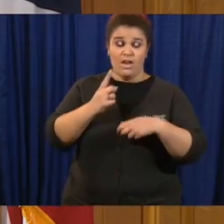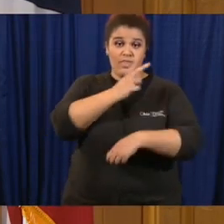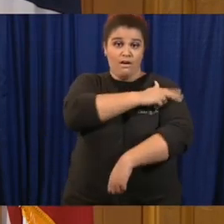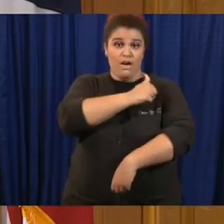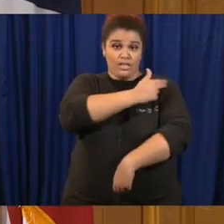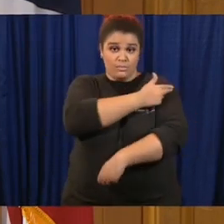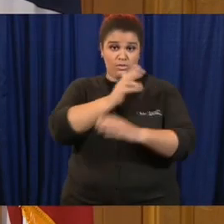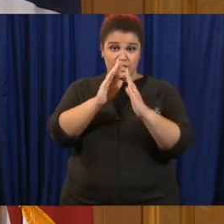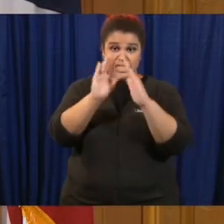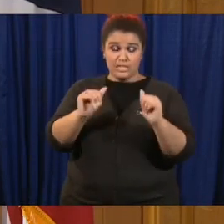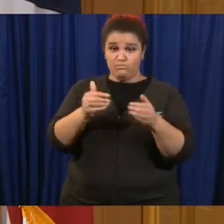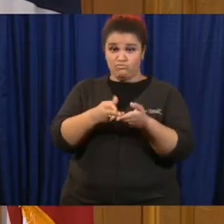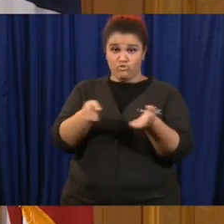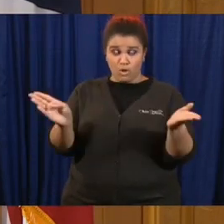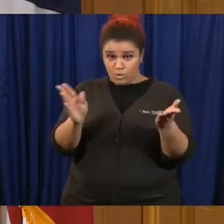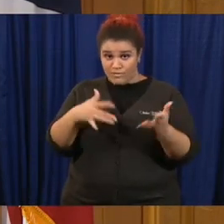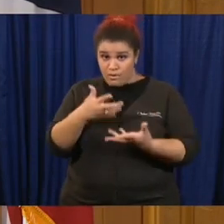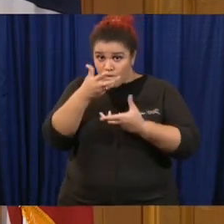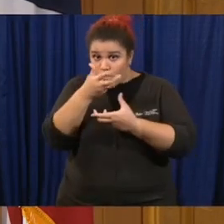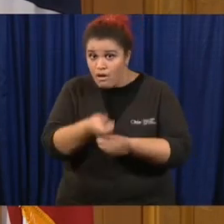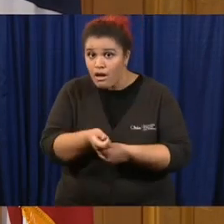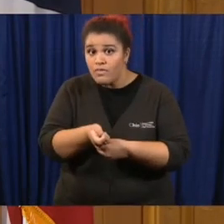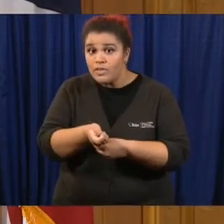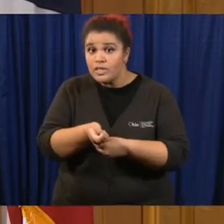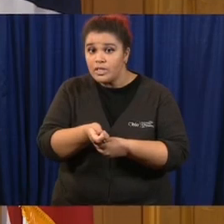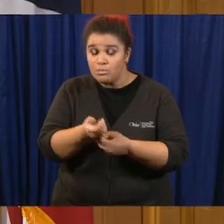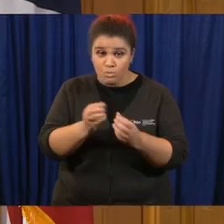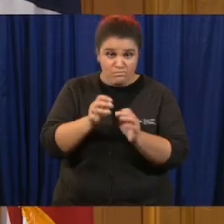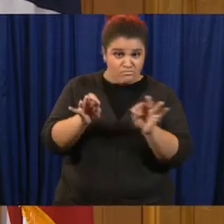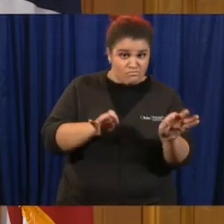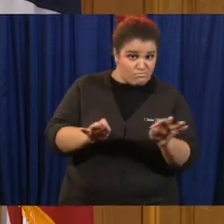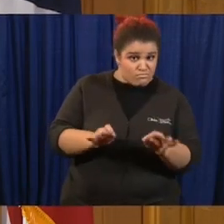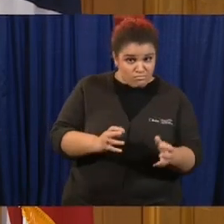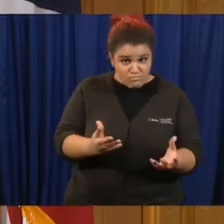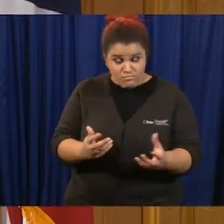Well, I don't know the answer to the first question, and we can certainly get that for you.